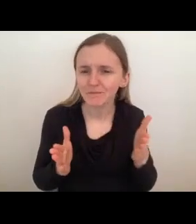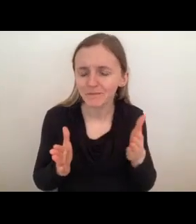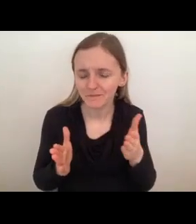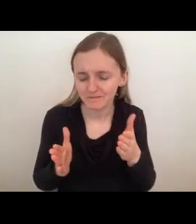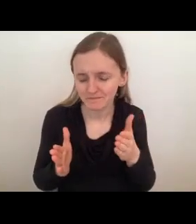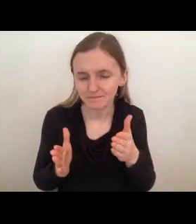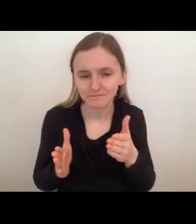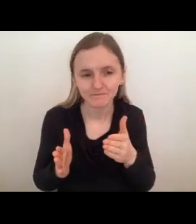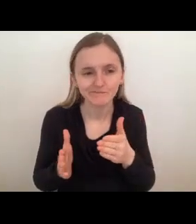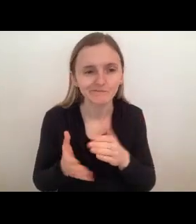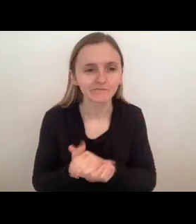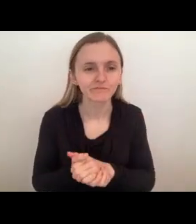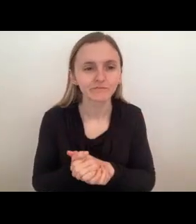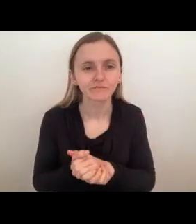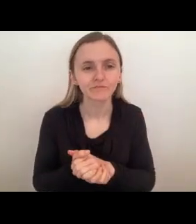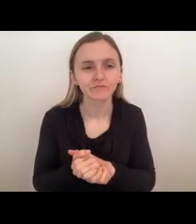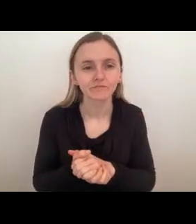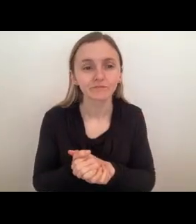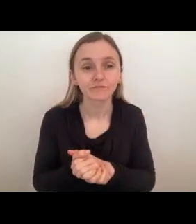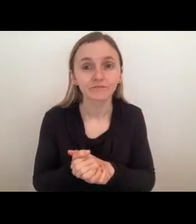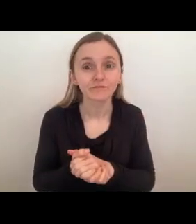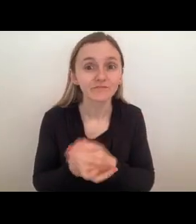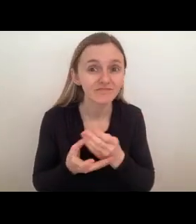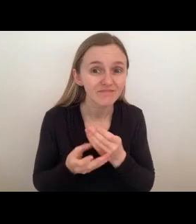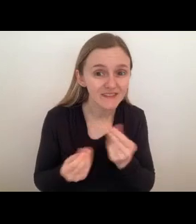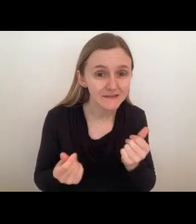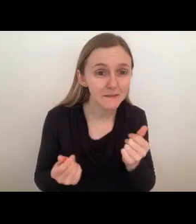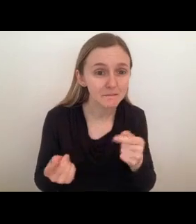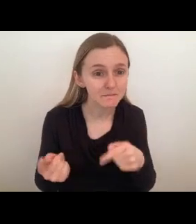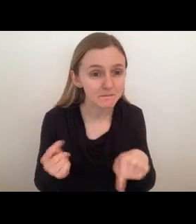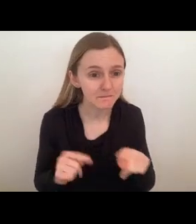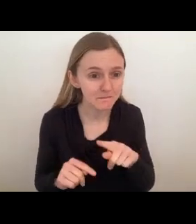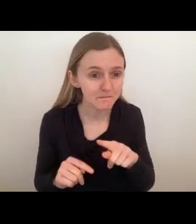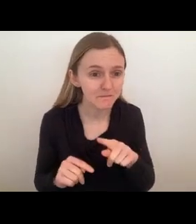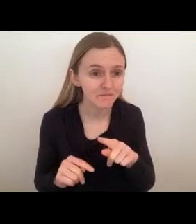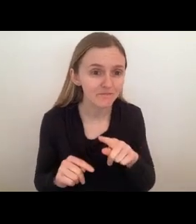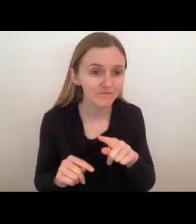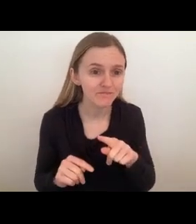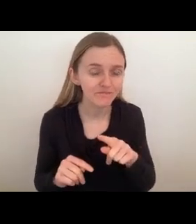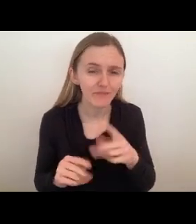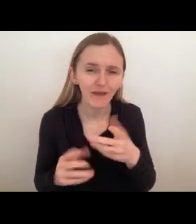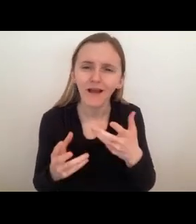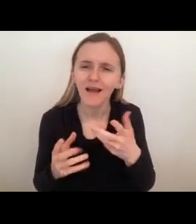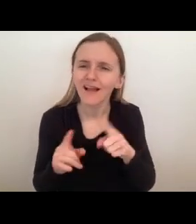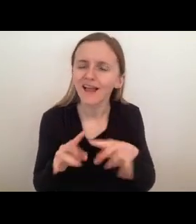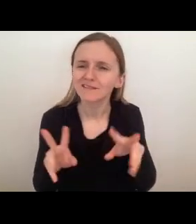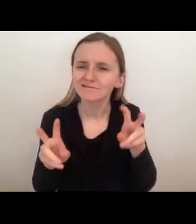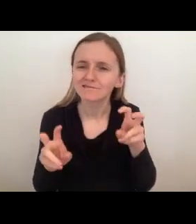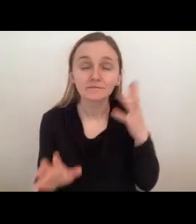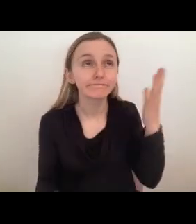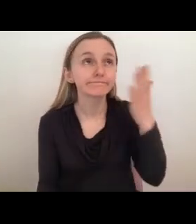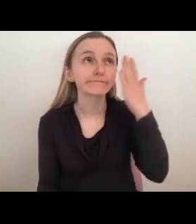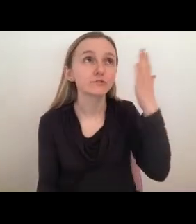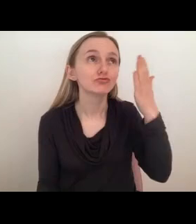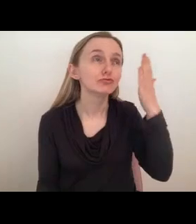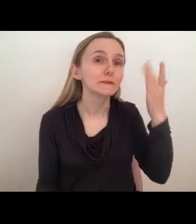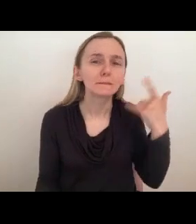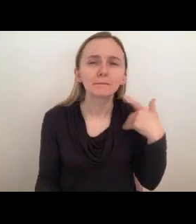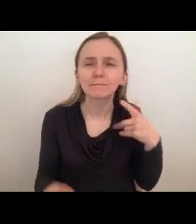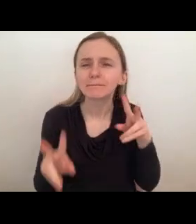pieces of work. And sometimes our young people can maybe even present as almost daydreamers, you know, in a little world of their